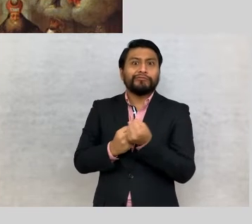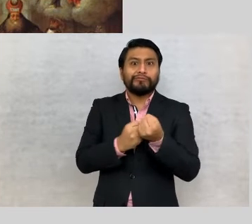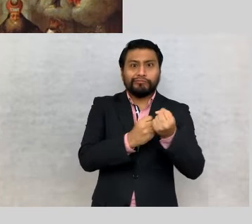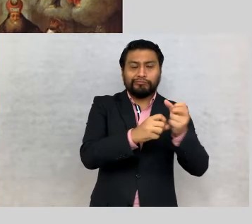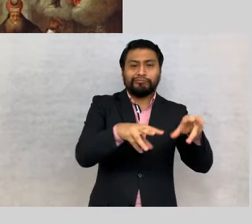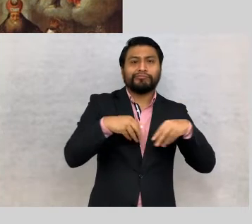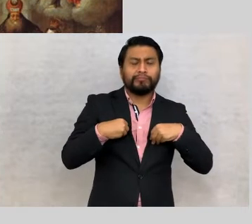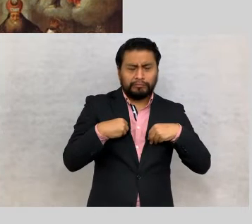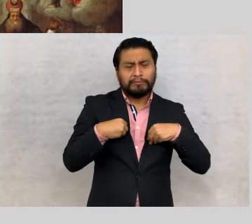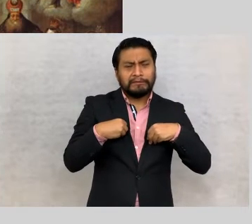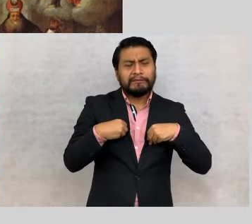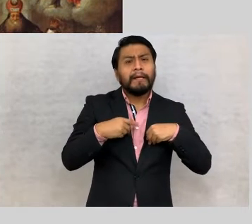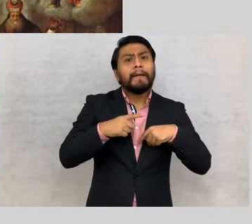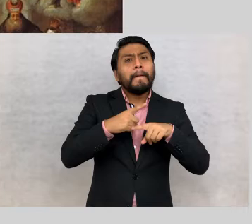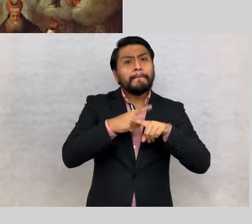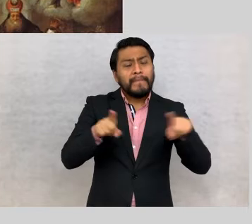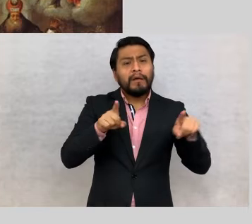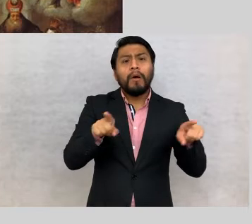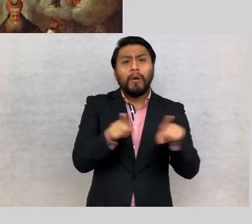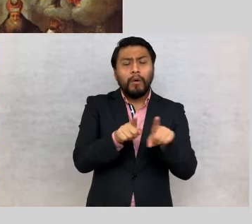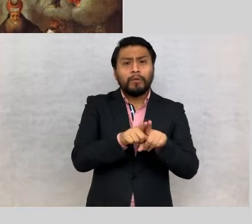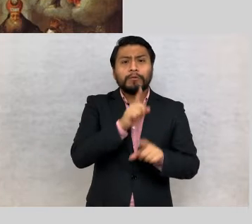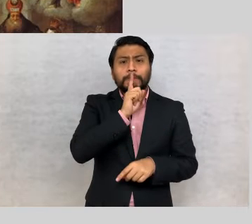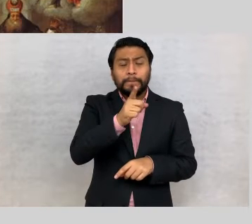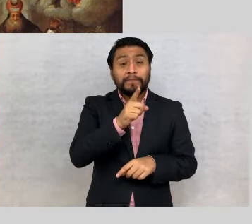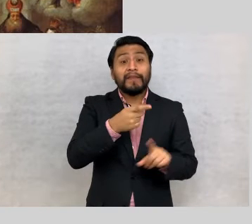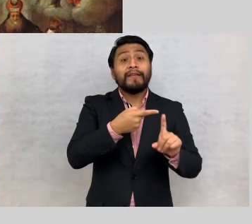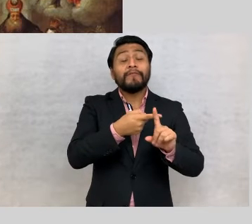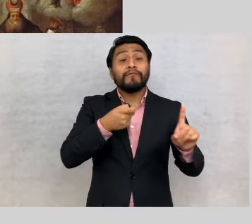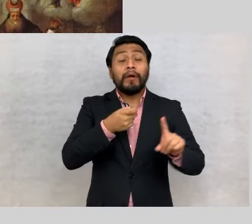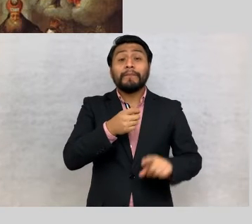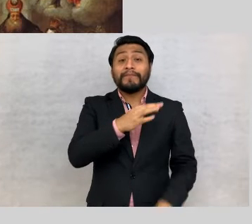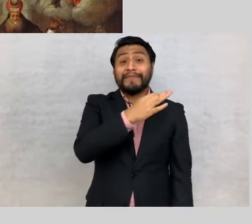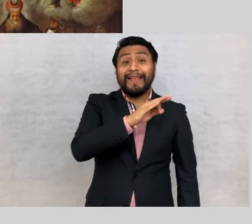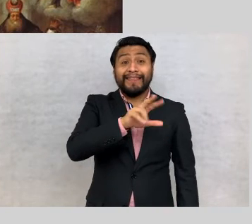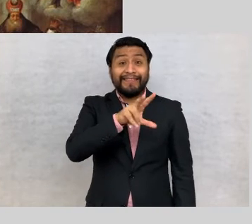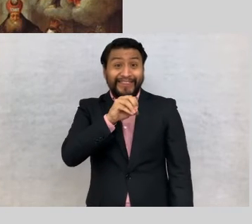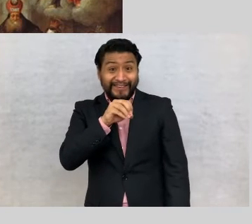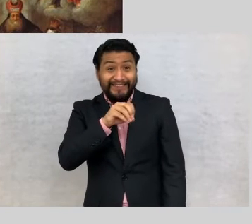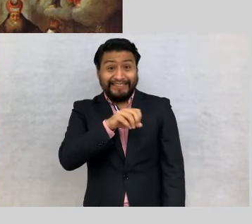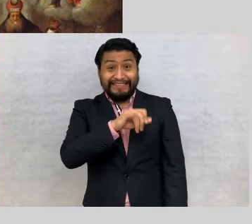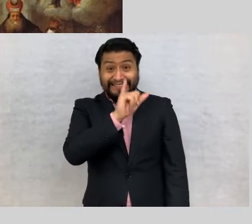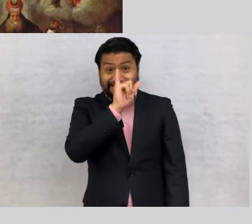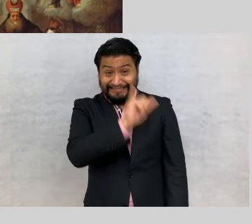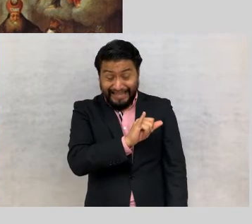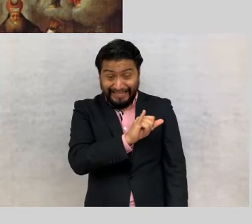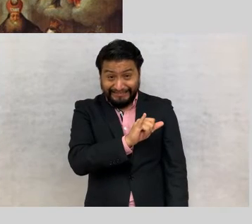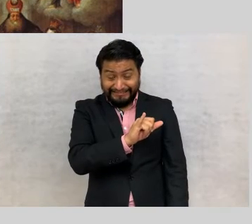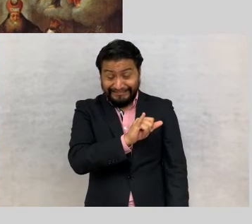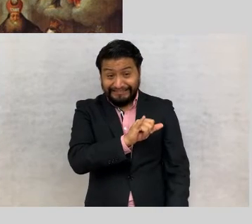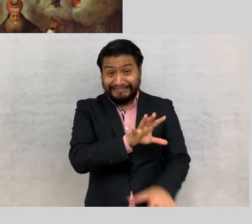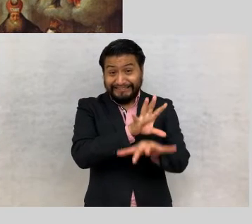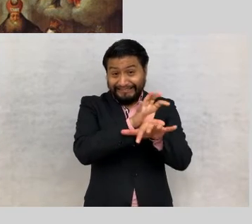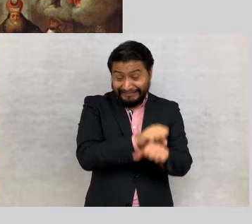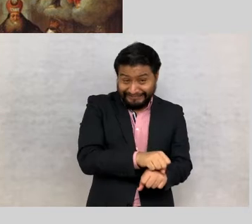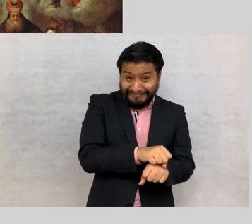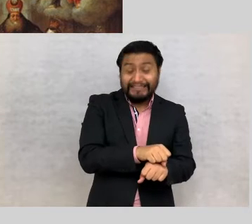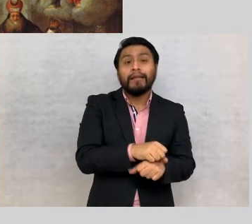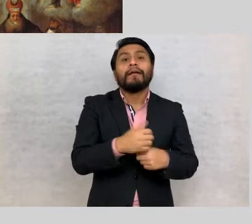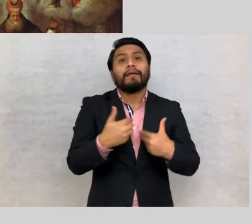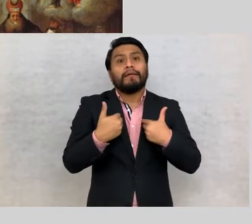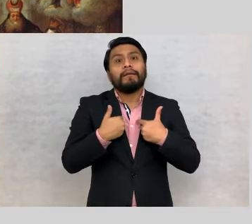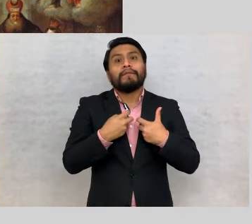it is true that from 1930, this encyclical, issued by